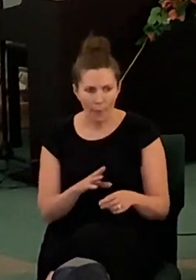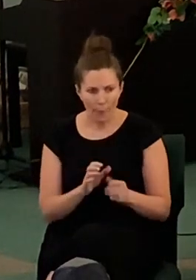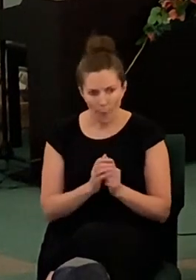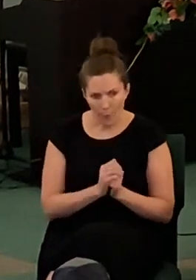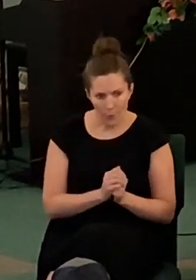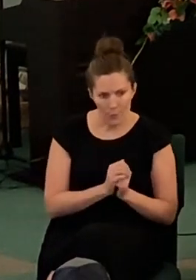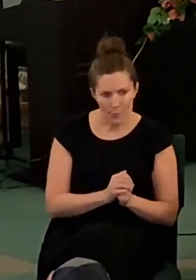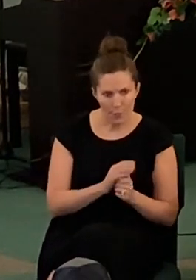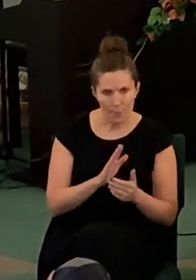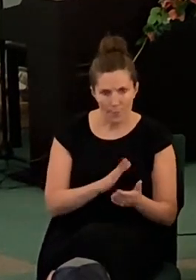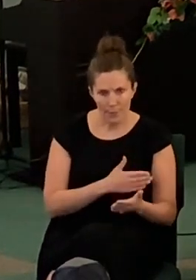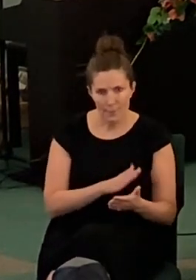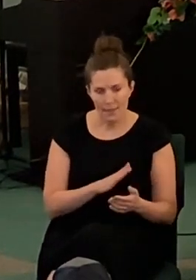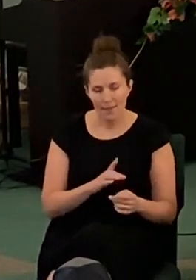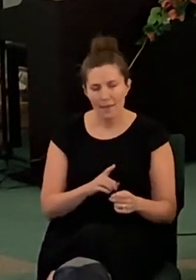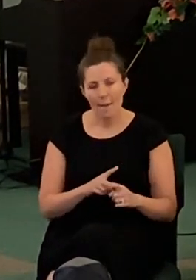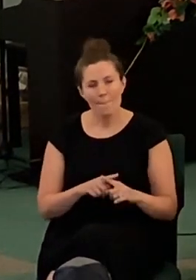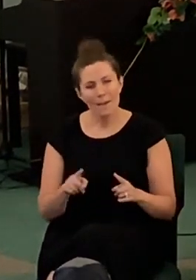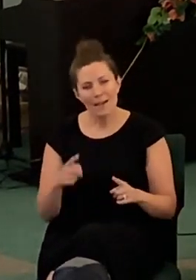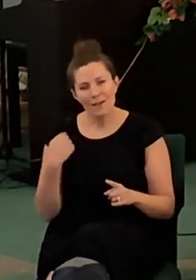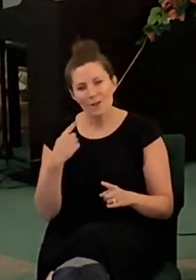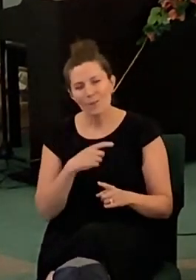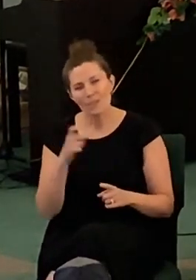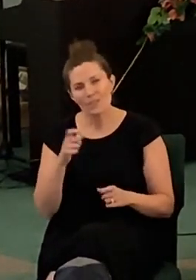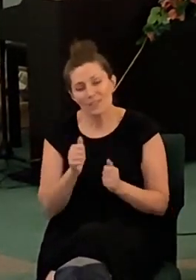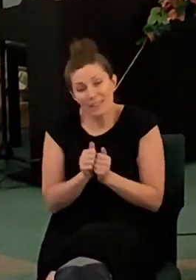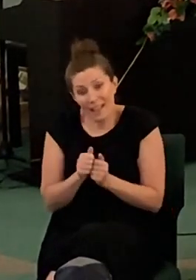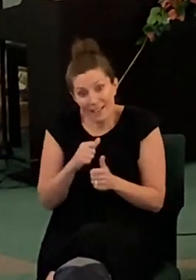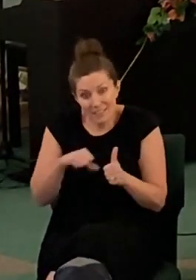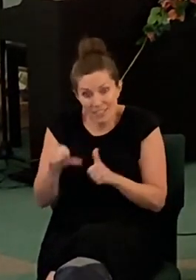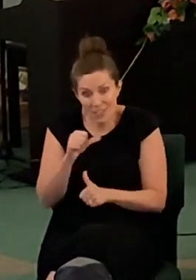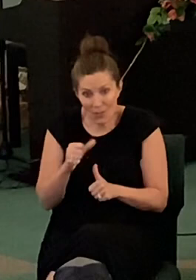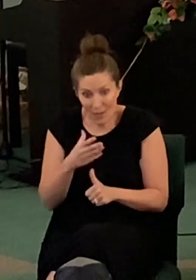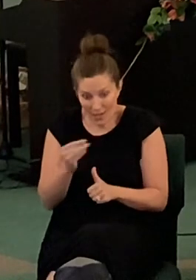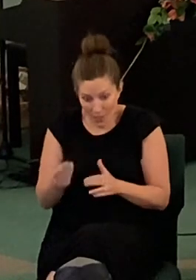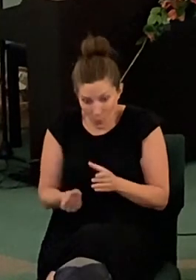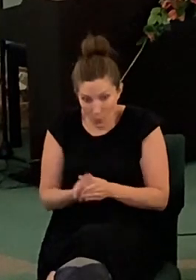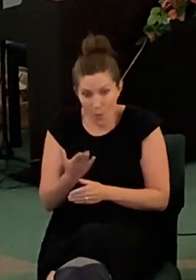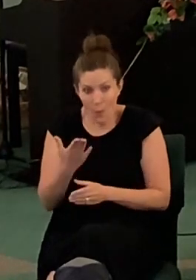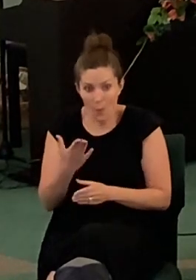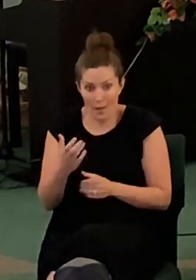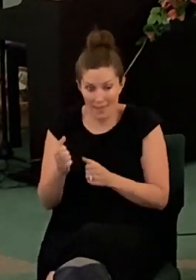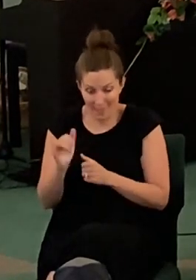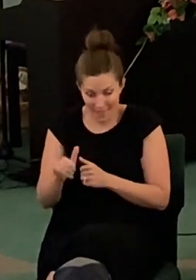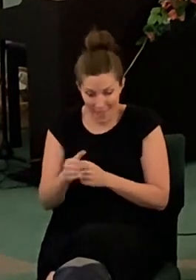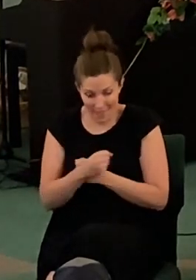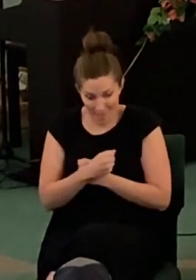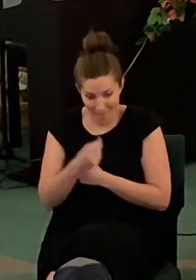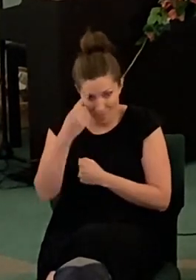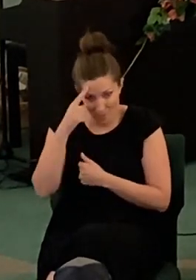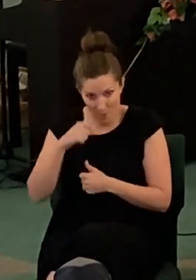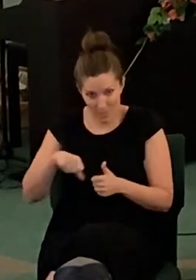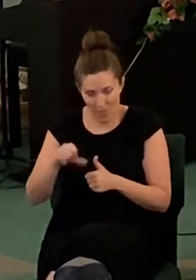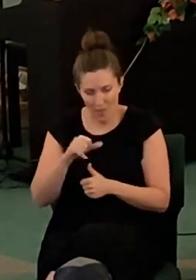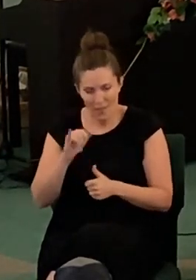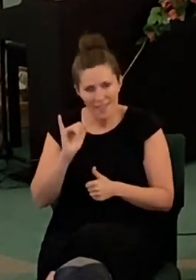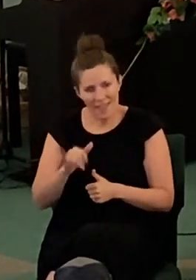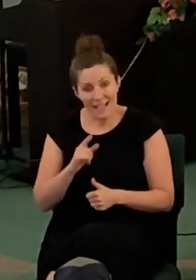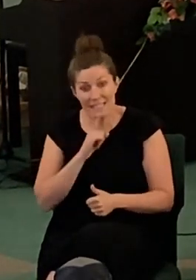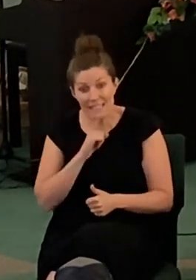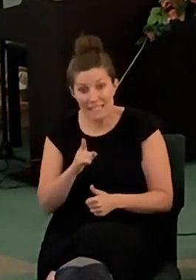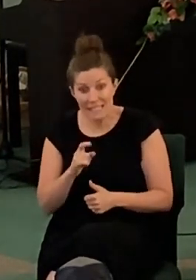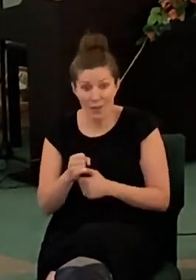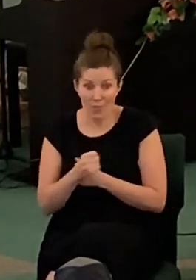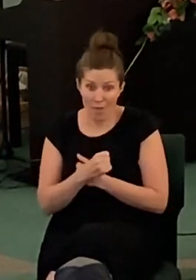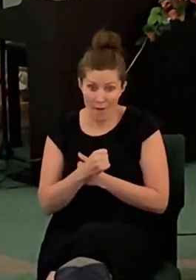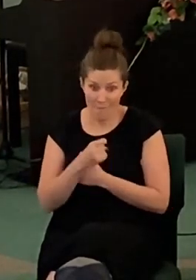music. But instead, we're supposed to love one another and grow in that love. So that's the sincere love we're supposed to